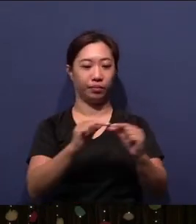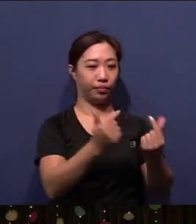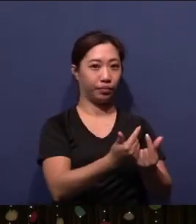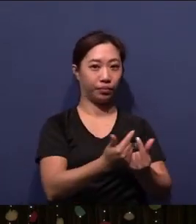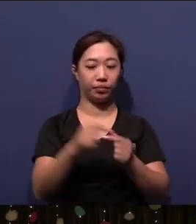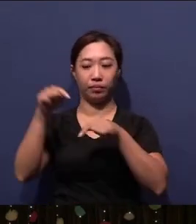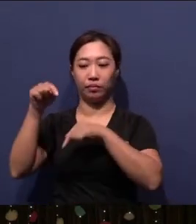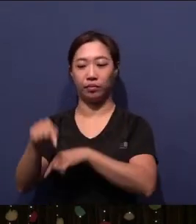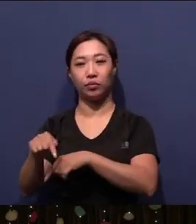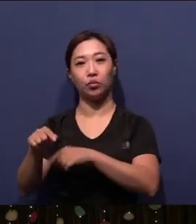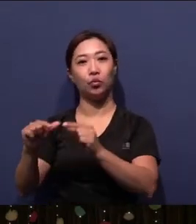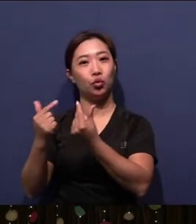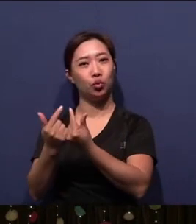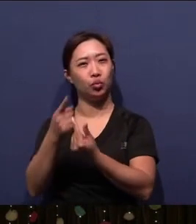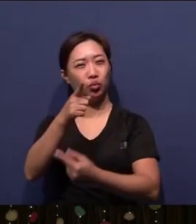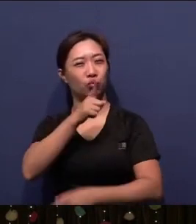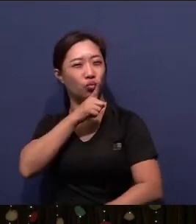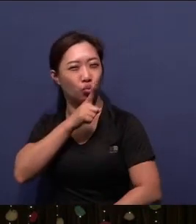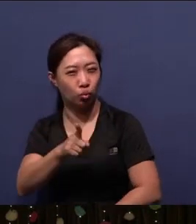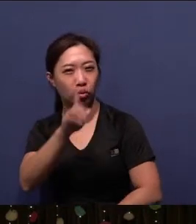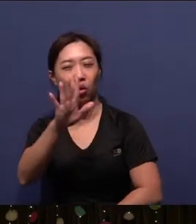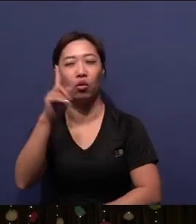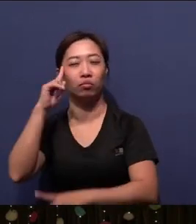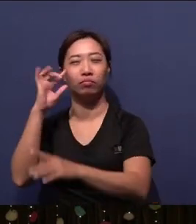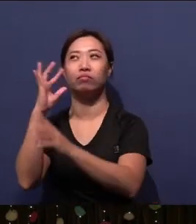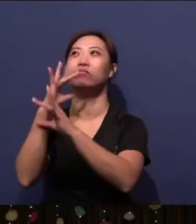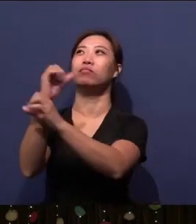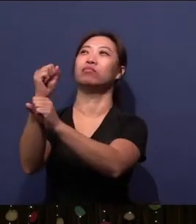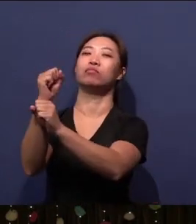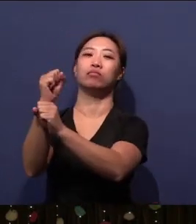The first group, you're very sure of your allegiance.